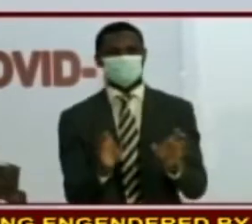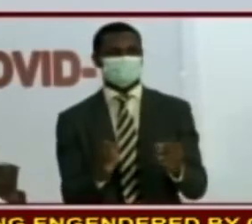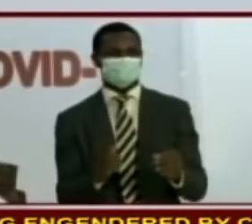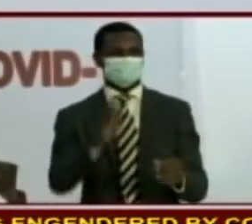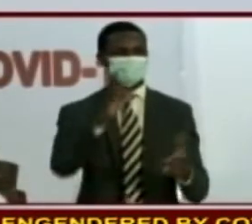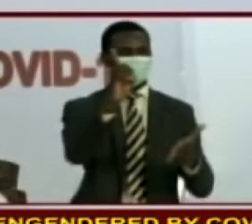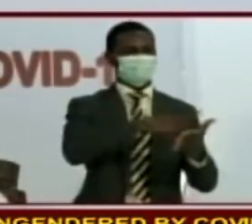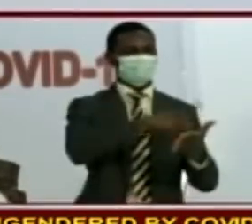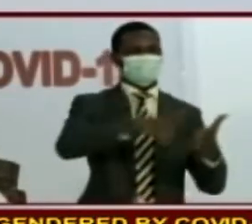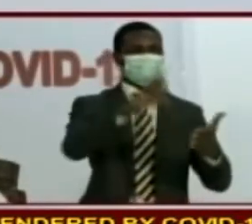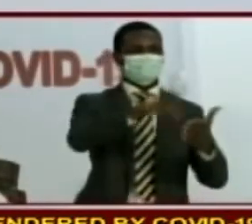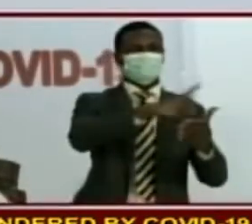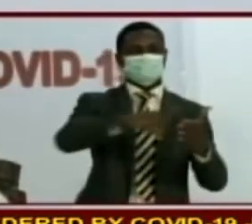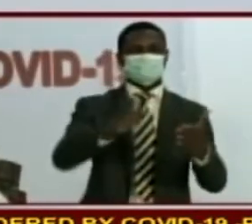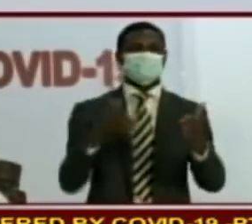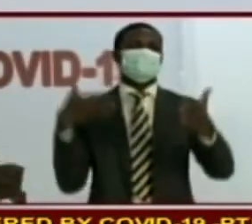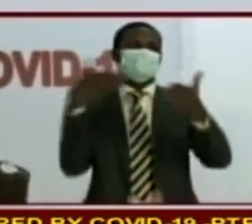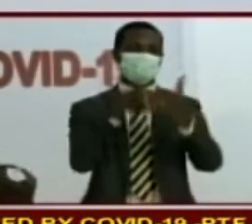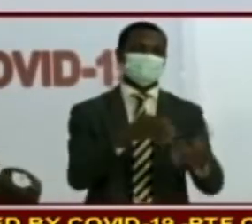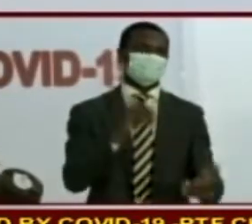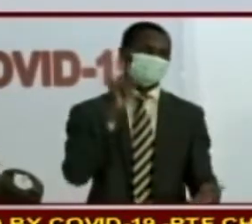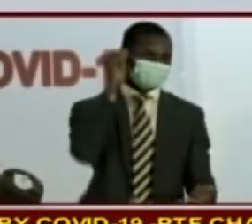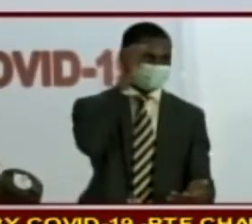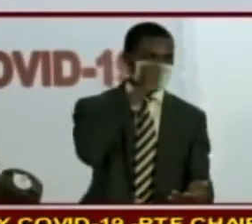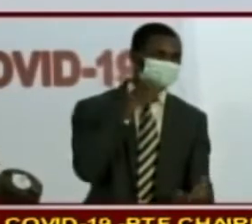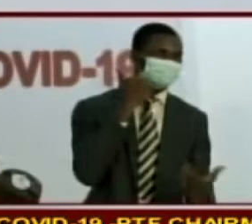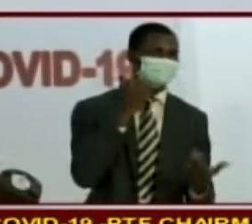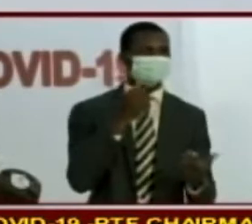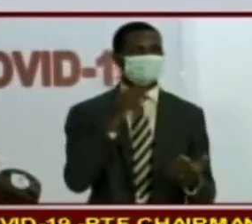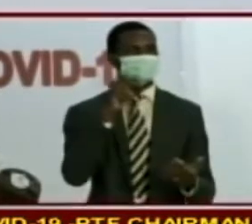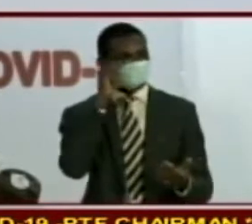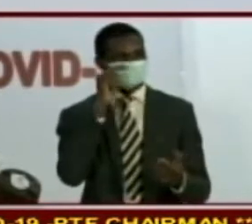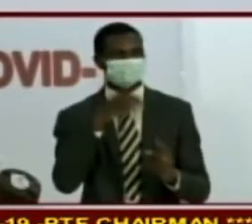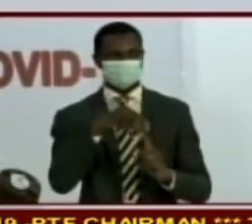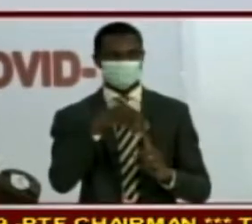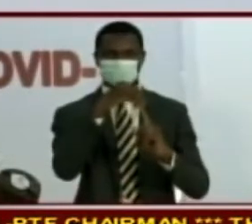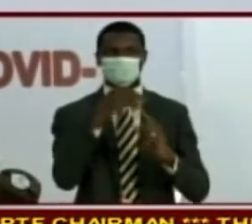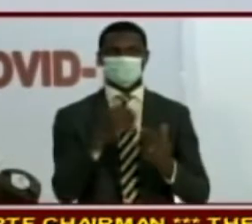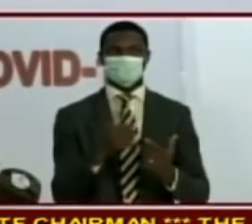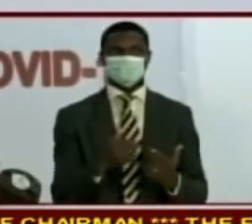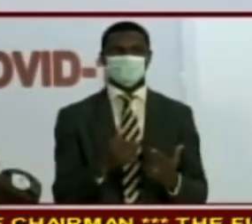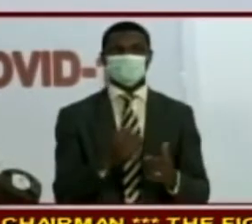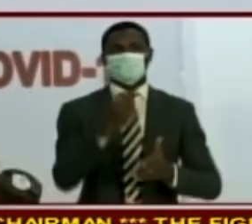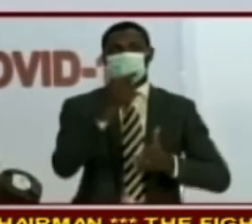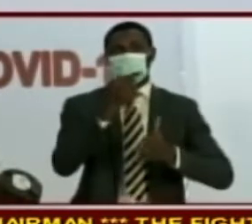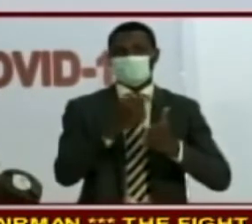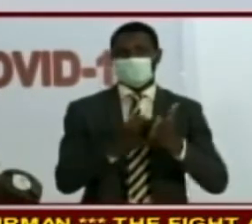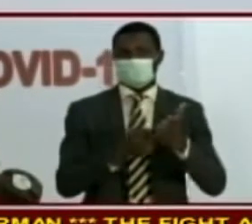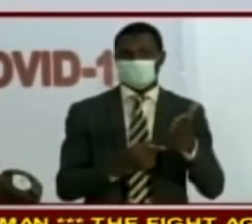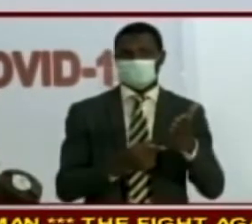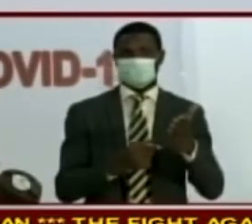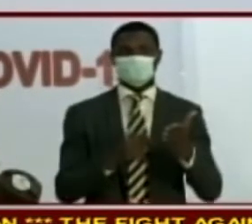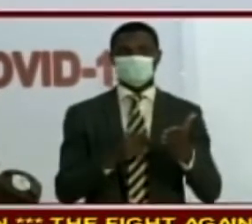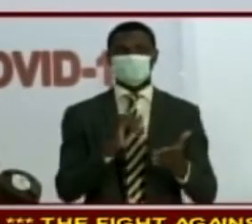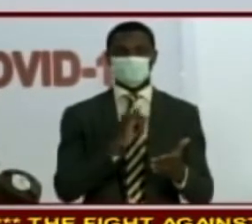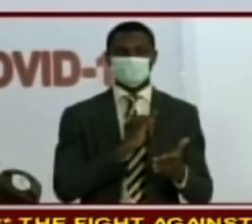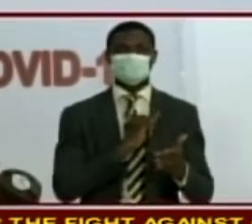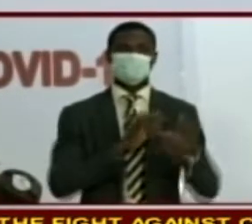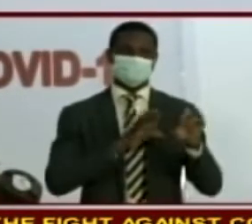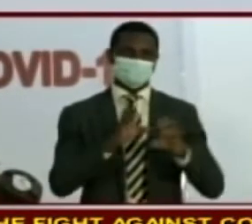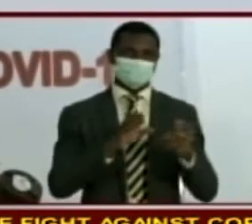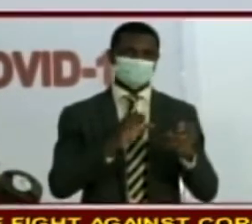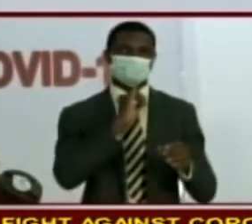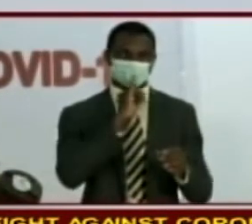discriminatory on the basis of nationality and race. What I did in that case was